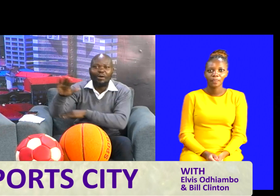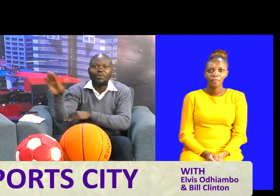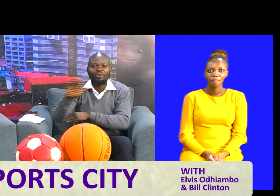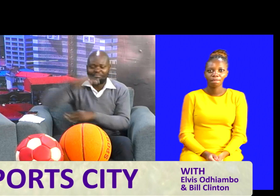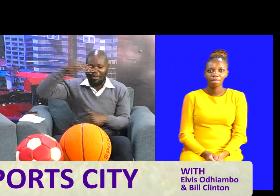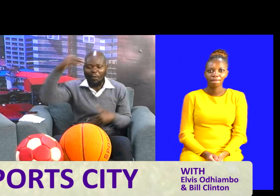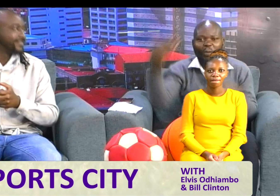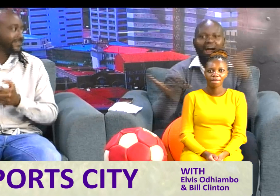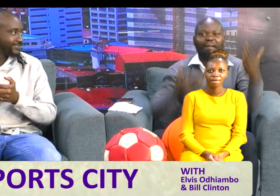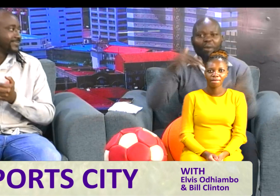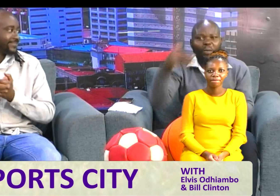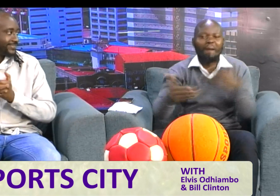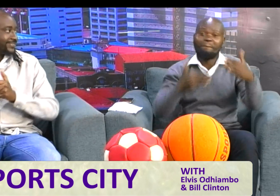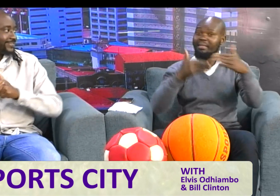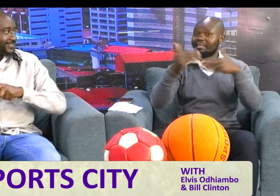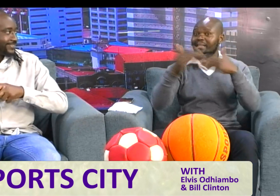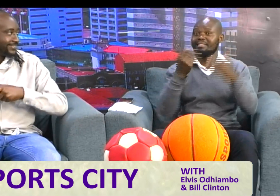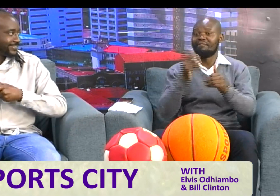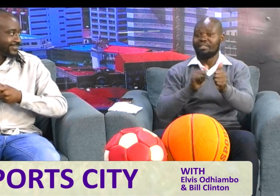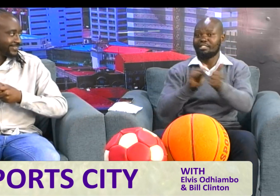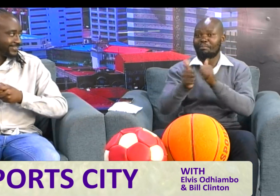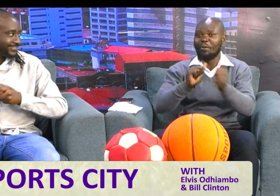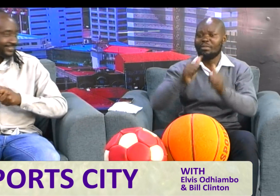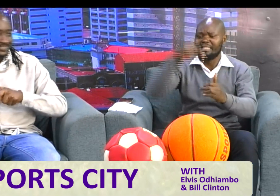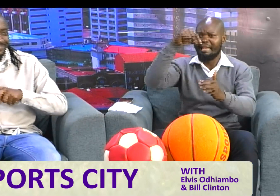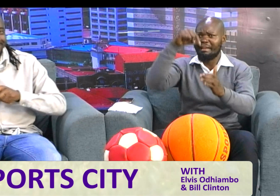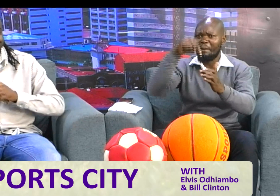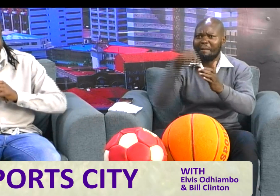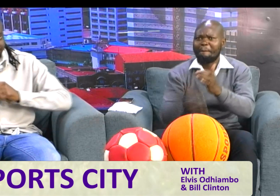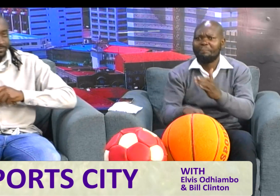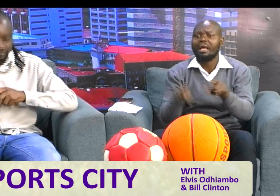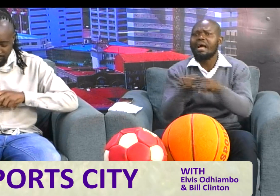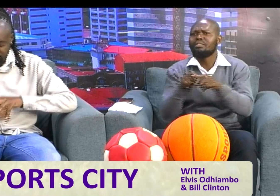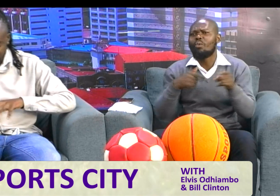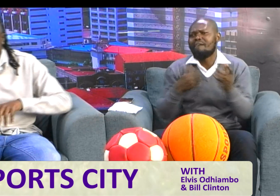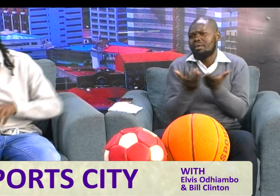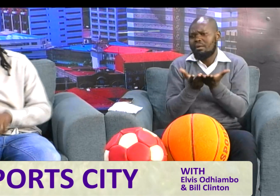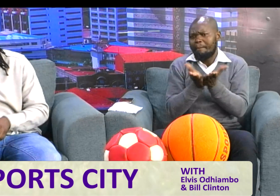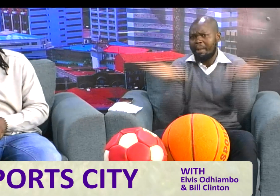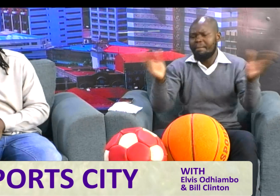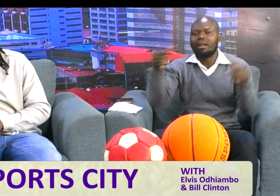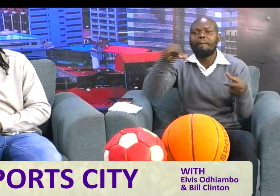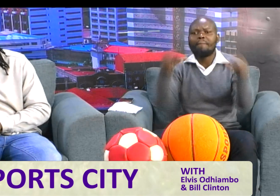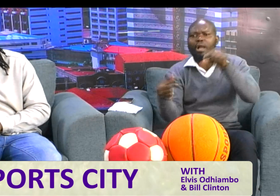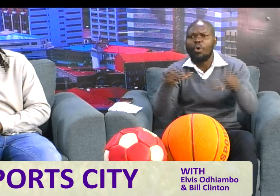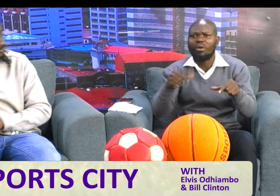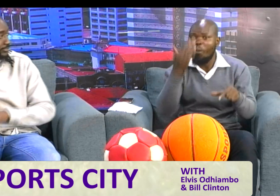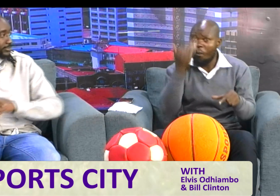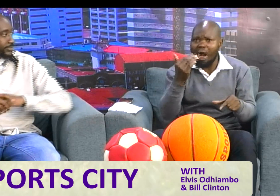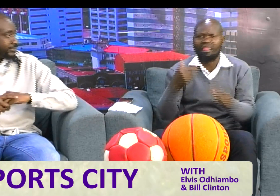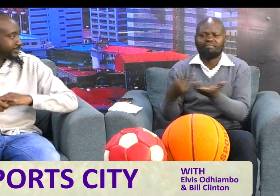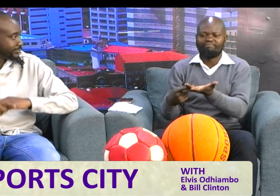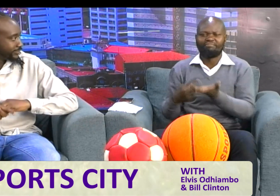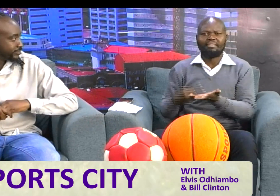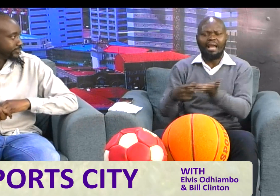Hello and good evening, viewers. Welcome and thank you for joining us for the Sport City Extra Show. You are where we have